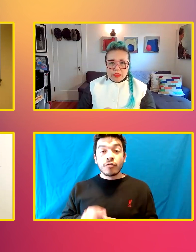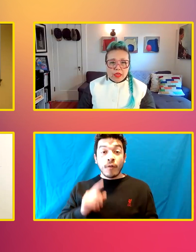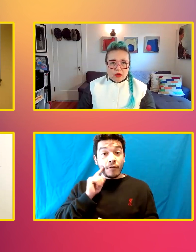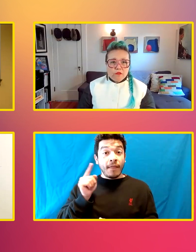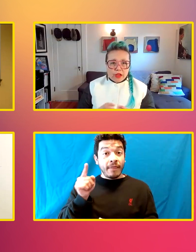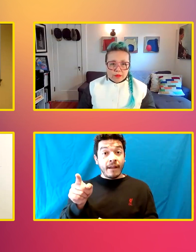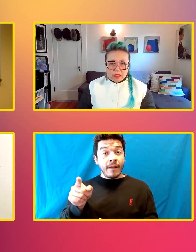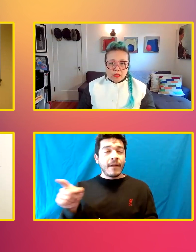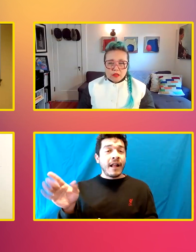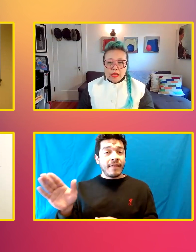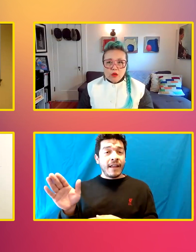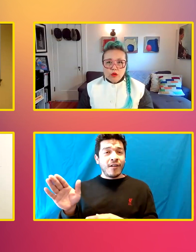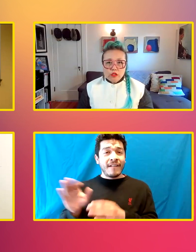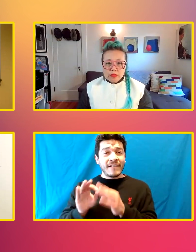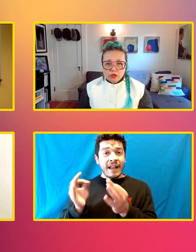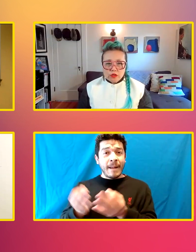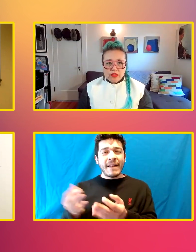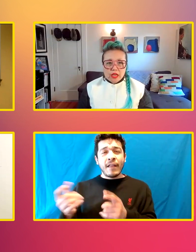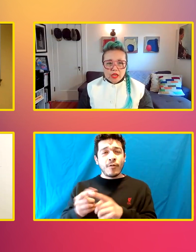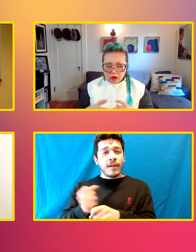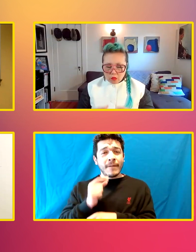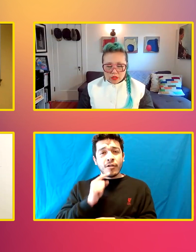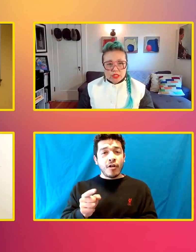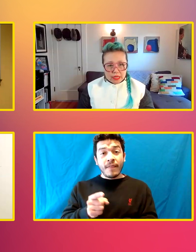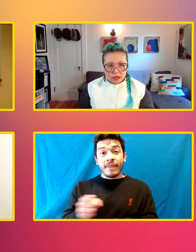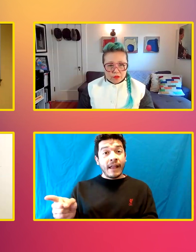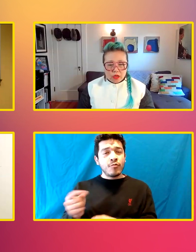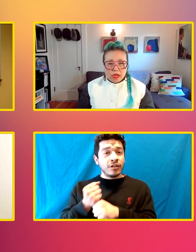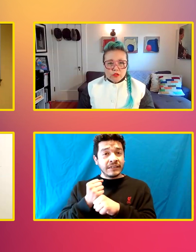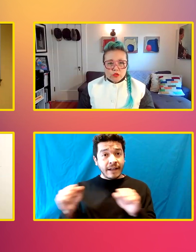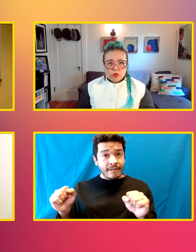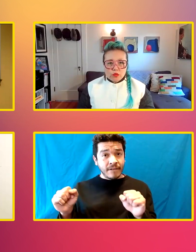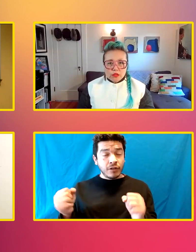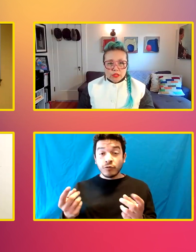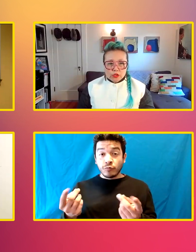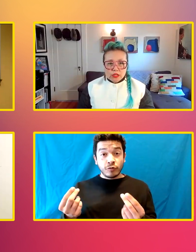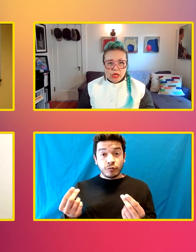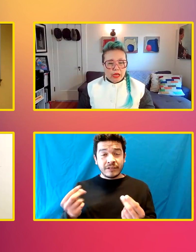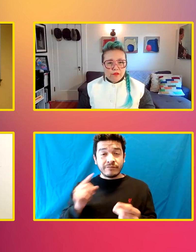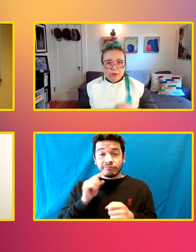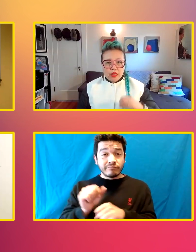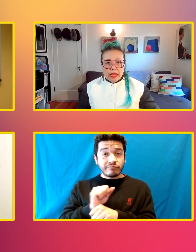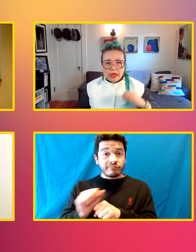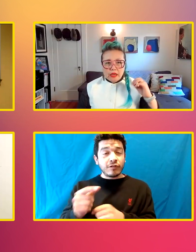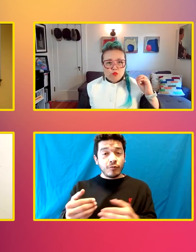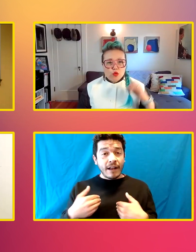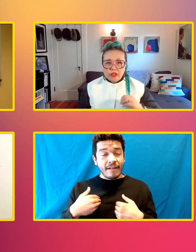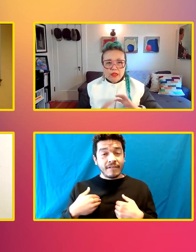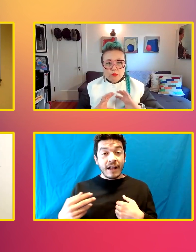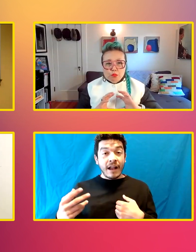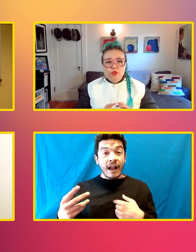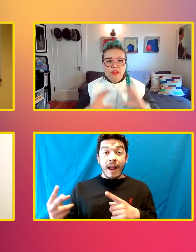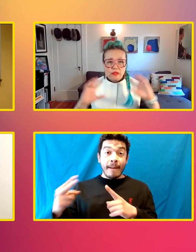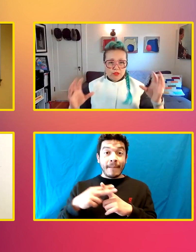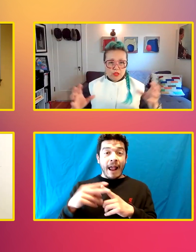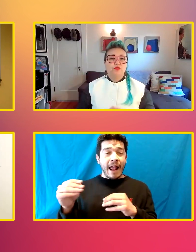them, their family, they wanted to make sure that they were safe. And so literally have applied and